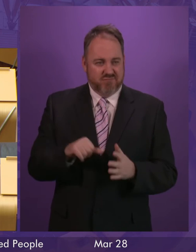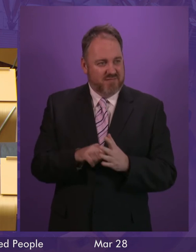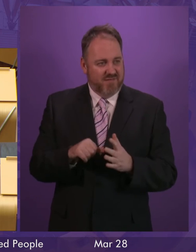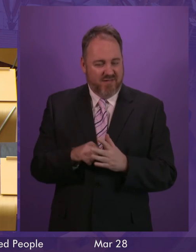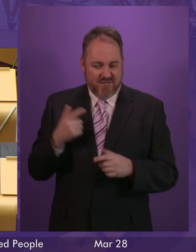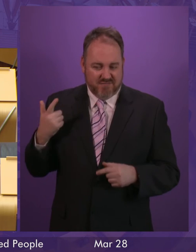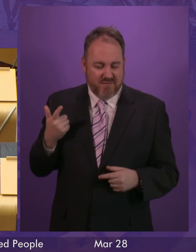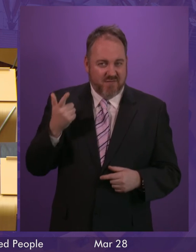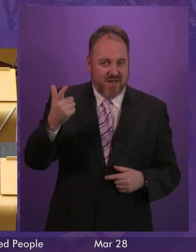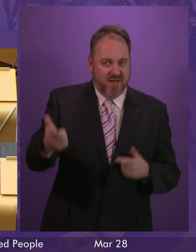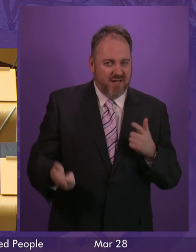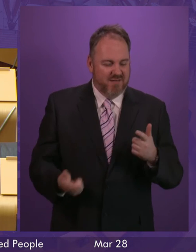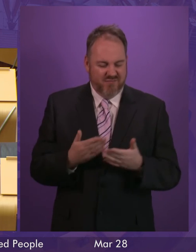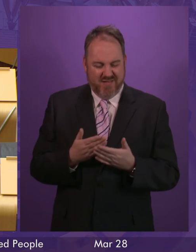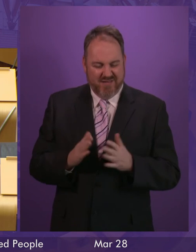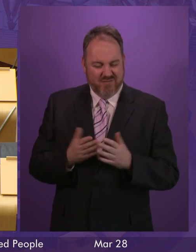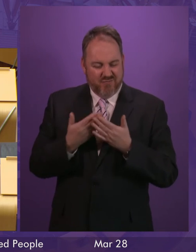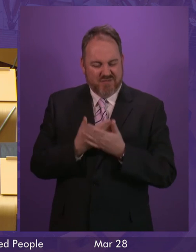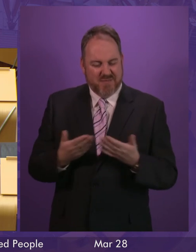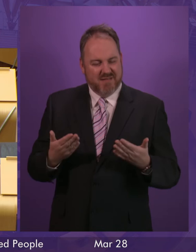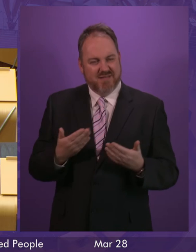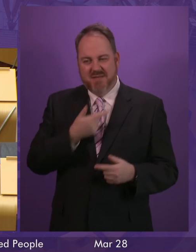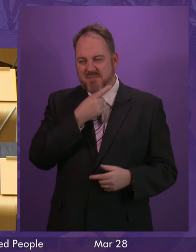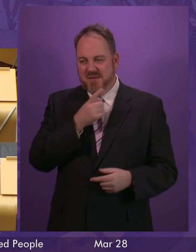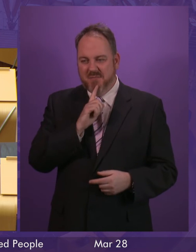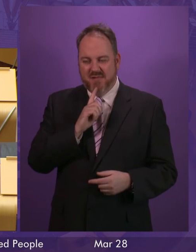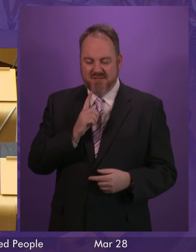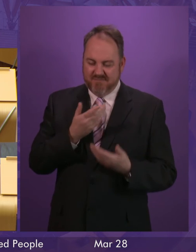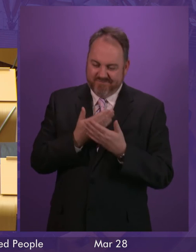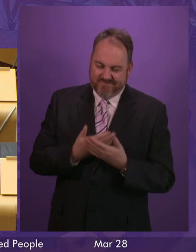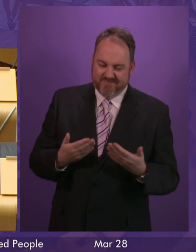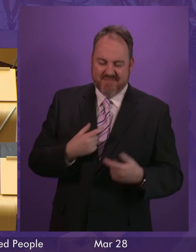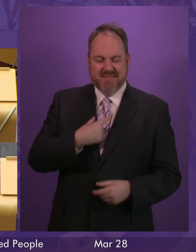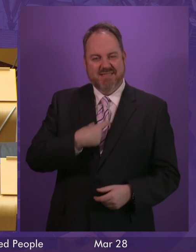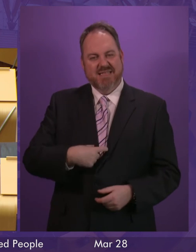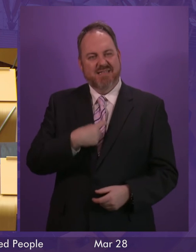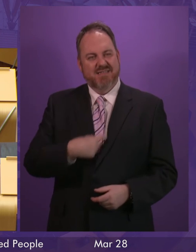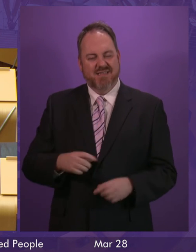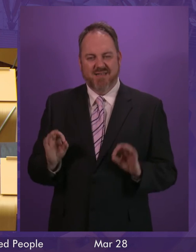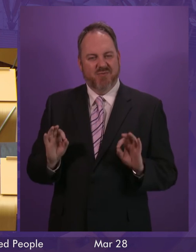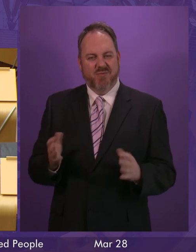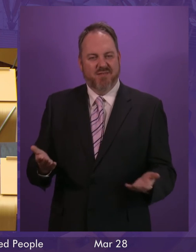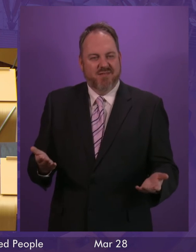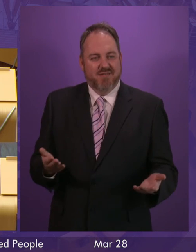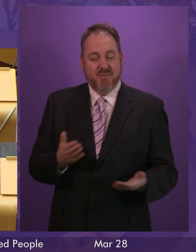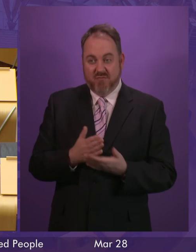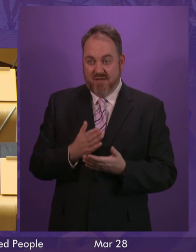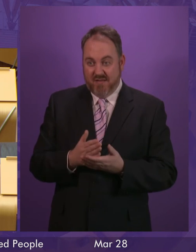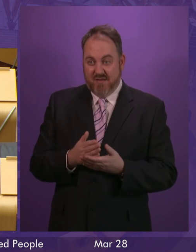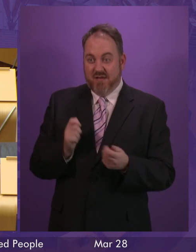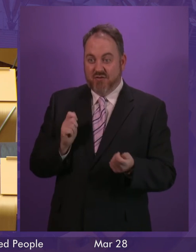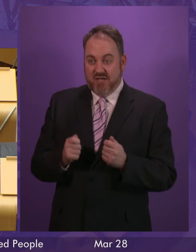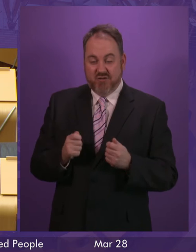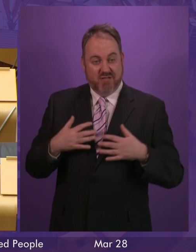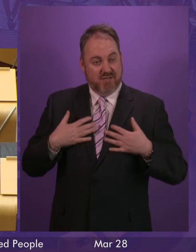difficult. And it's not dignified. And it's difficult for them to put in towards the difference that a Changing Places toilet would make. But it would be